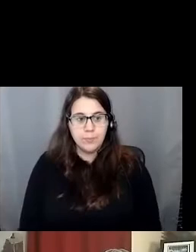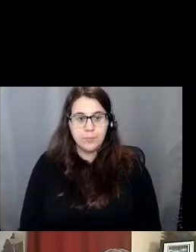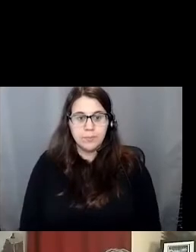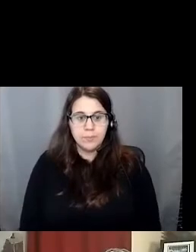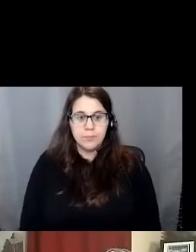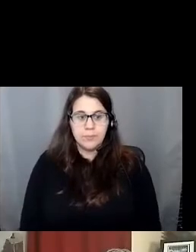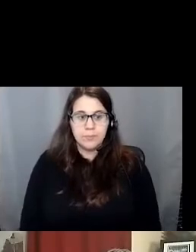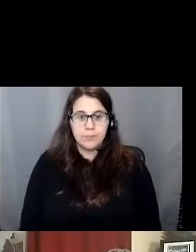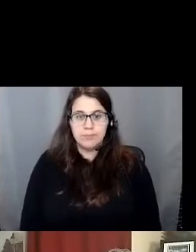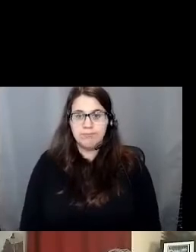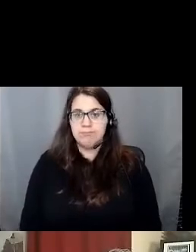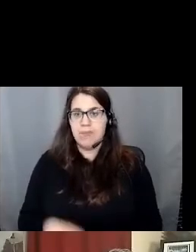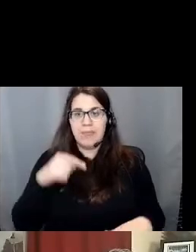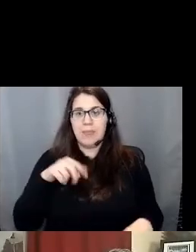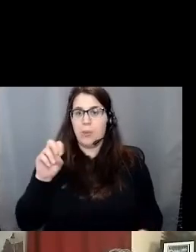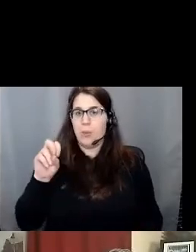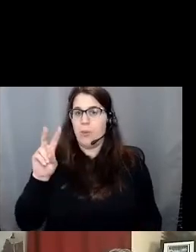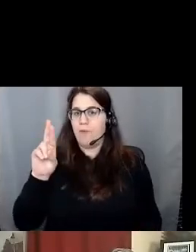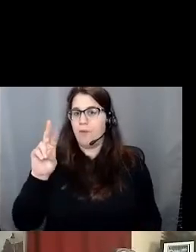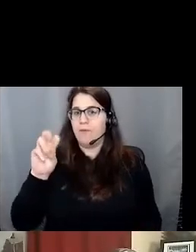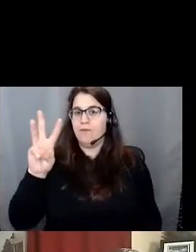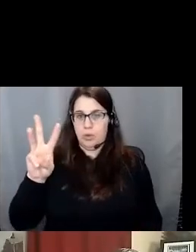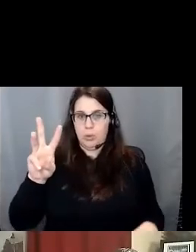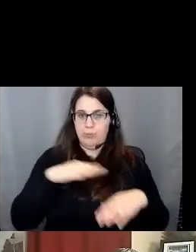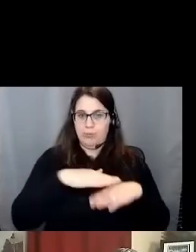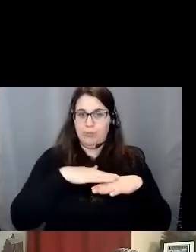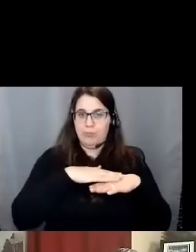is the overview on the transactions. If we wanted to go into